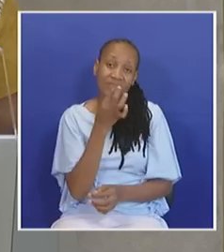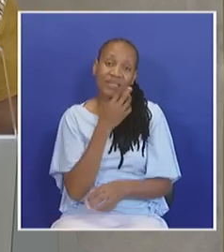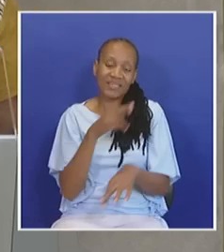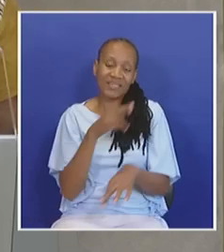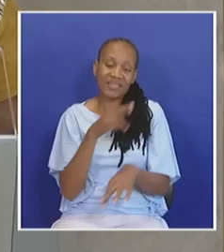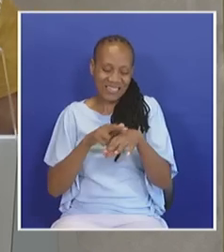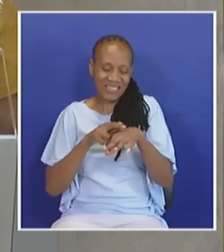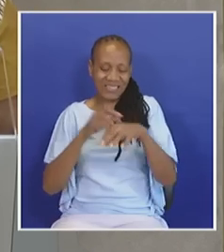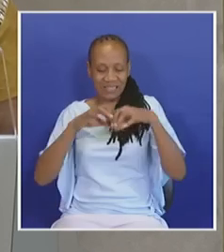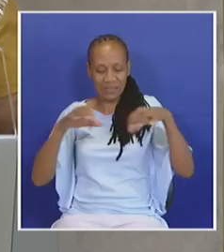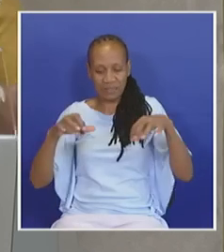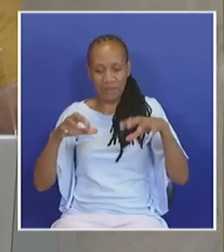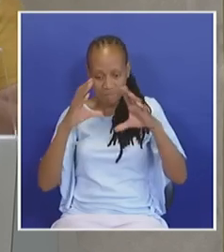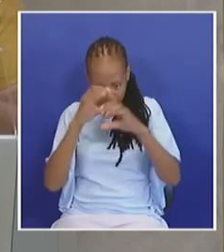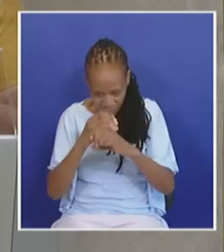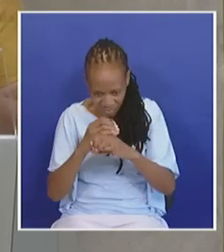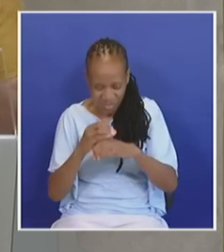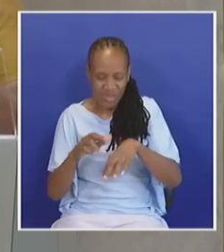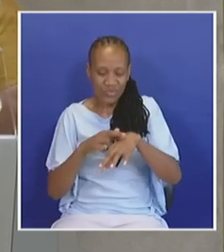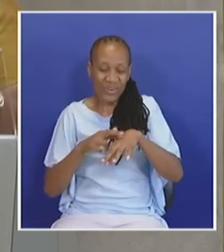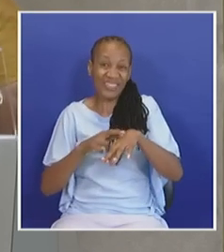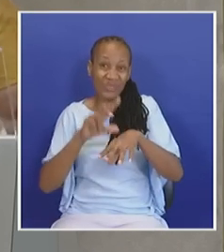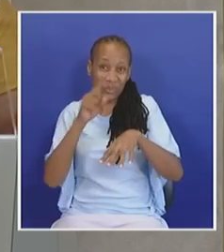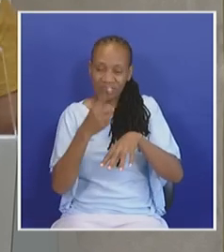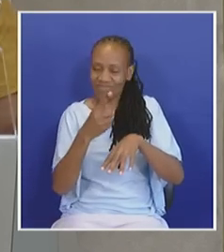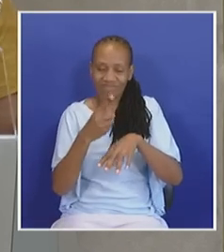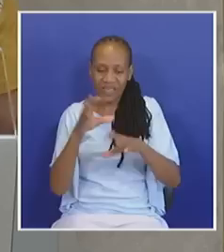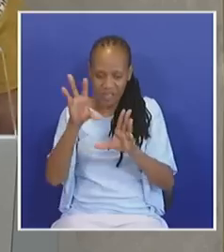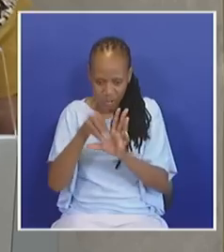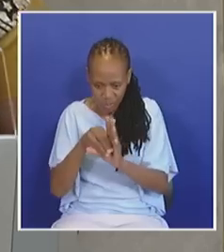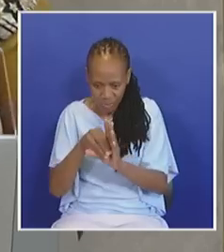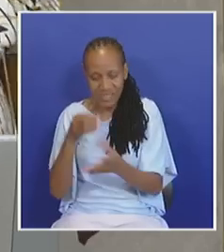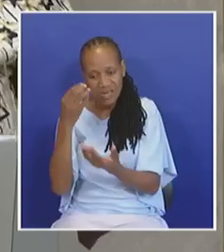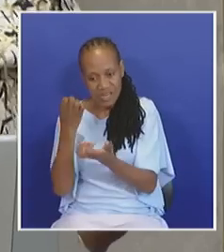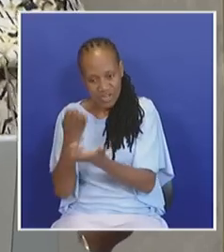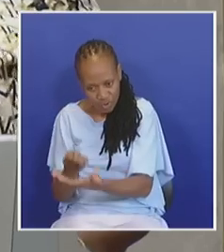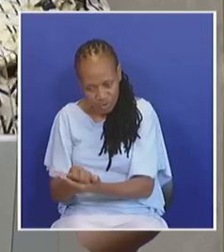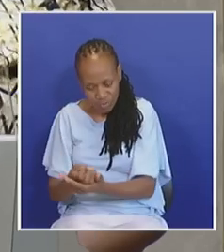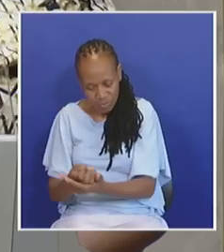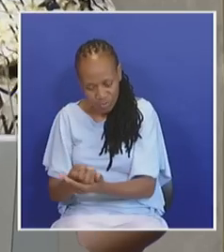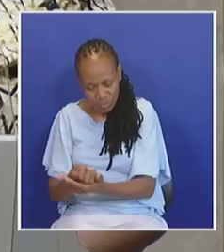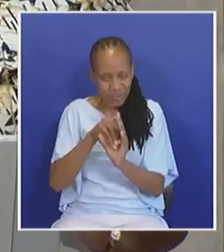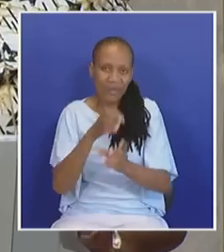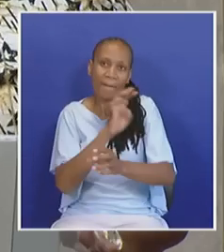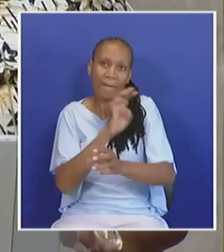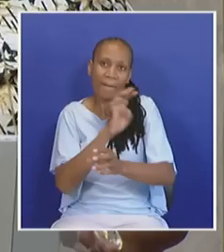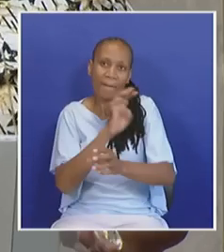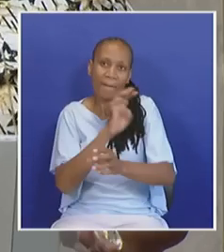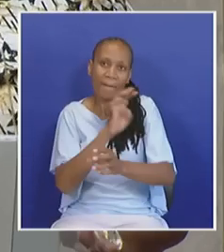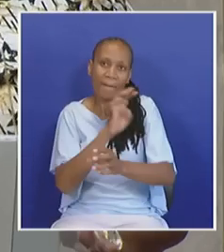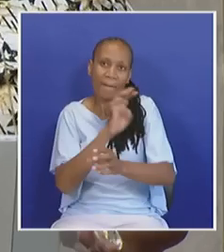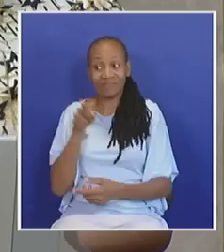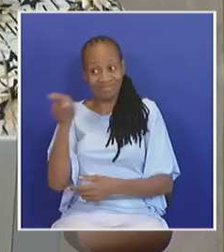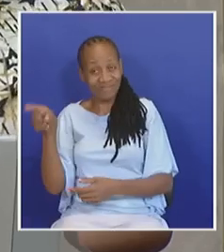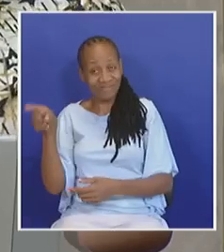about color, but is about economy and power. They feel so threatened and very bad to